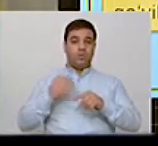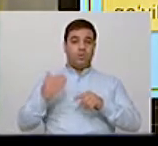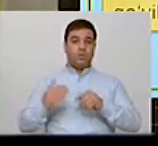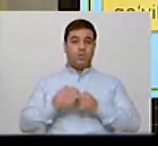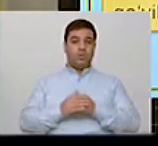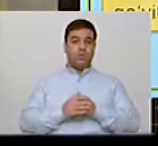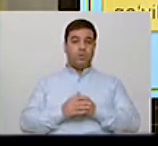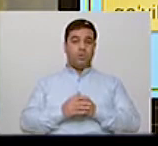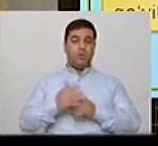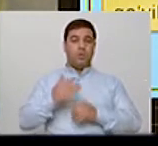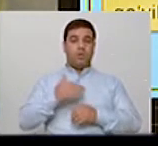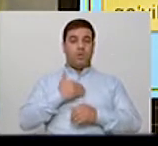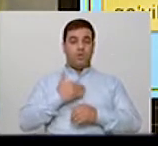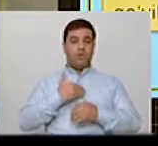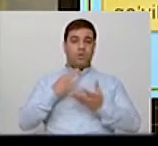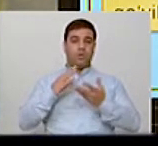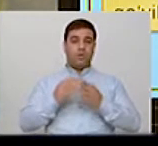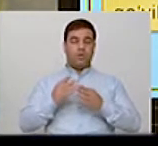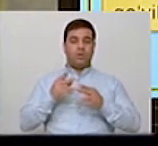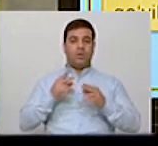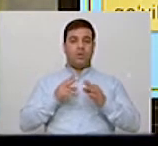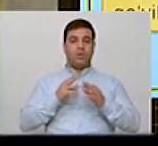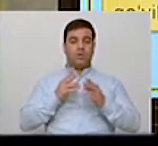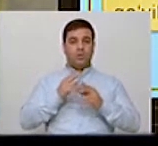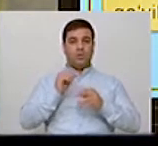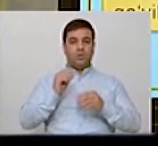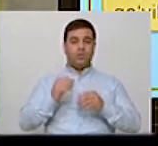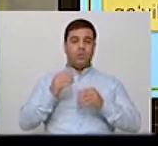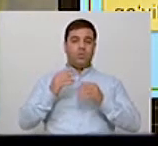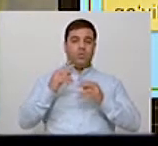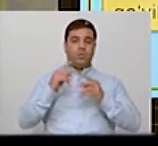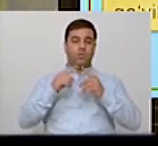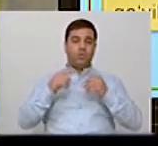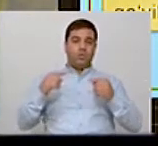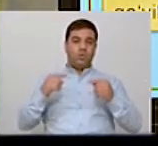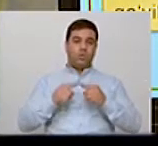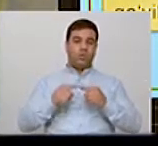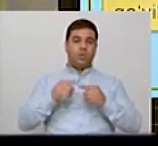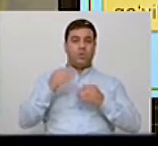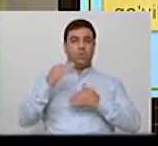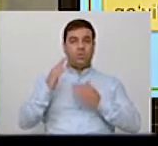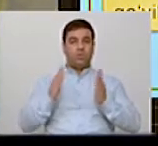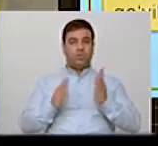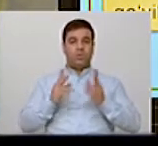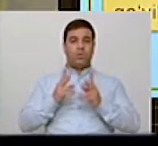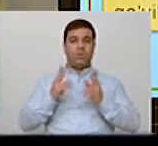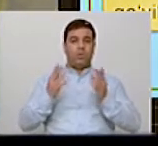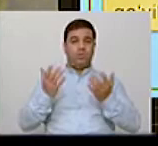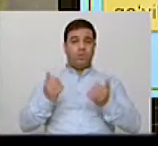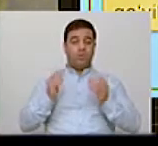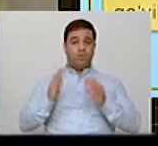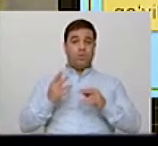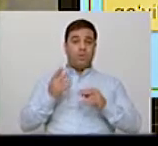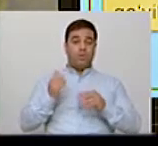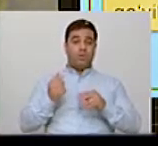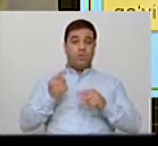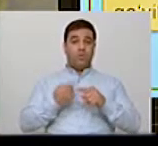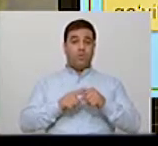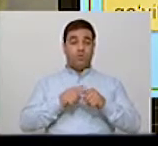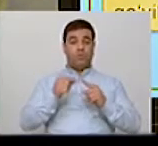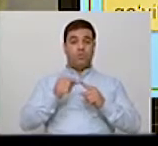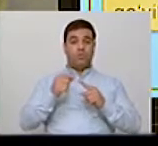demak, xohlagan shaklda kesish mumkin. 3 burchak, 4 burchak shaklida kesib olinadi va u